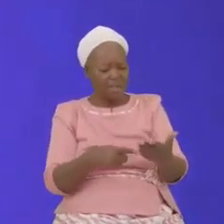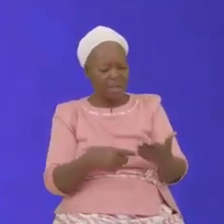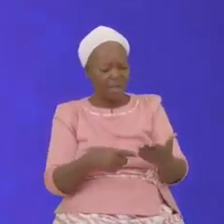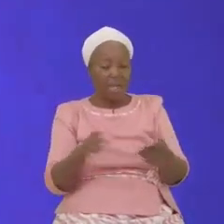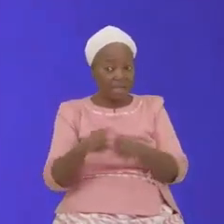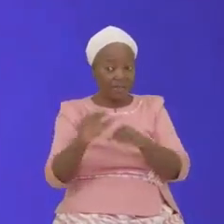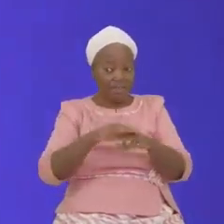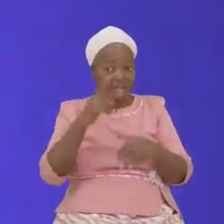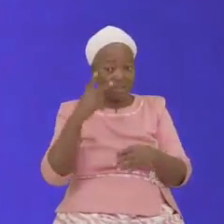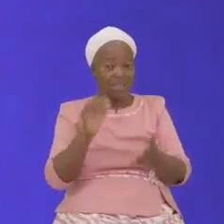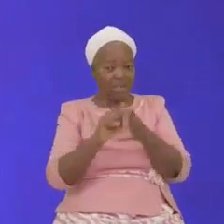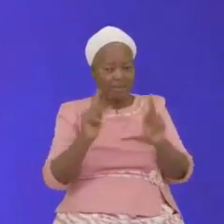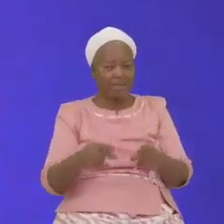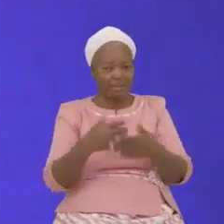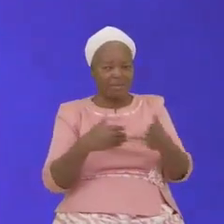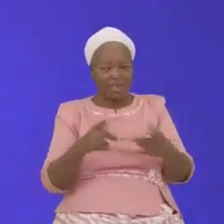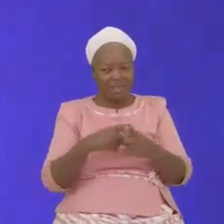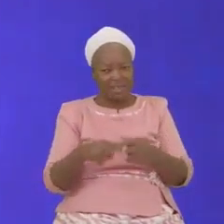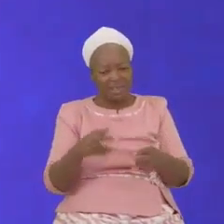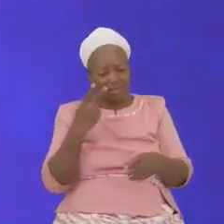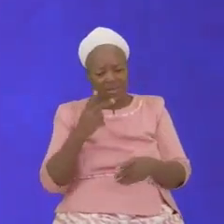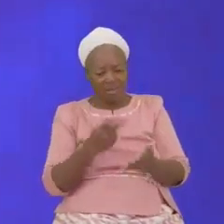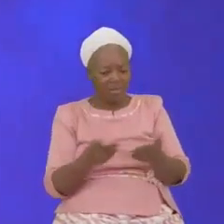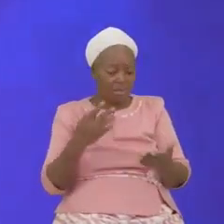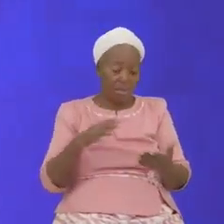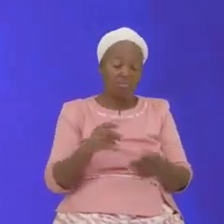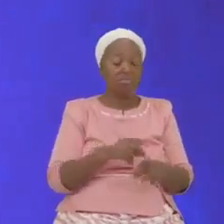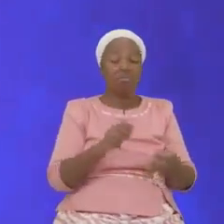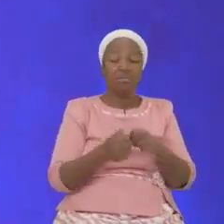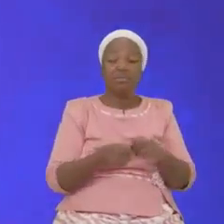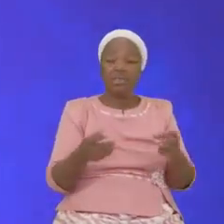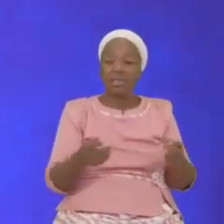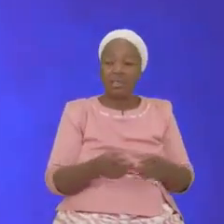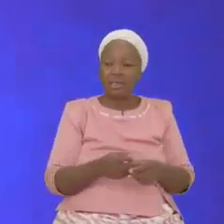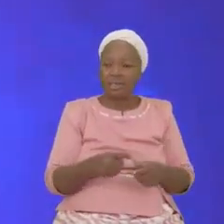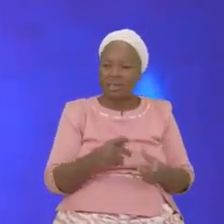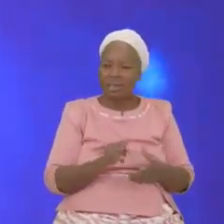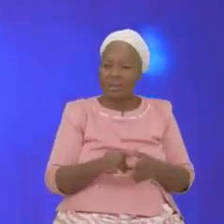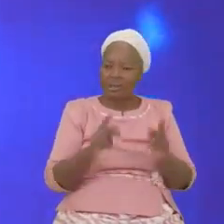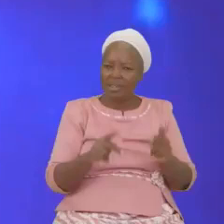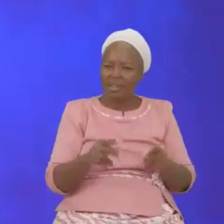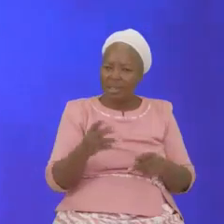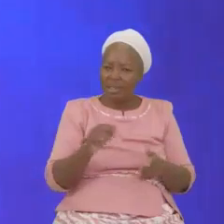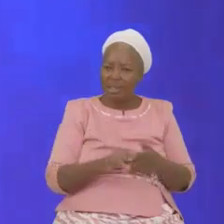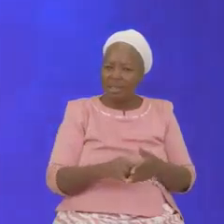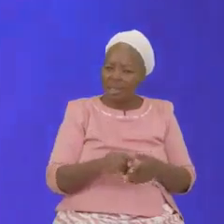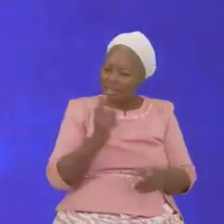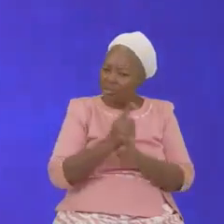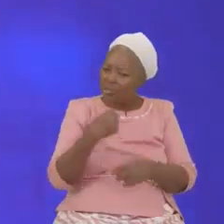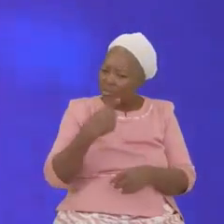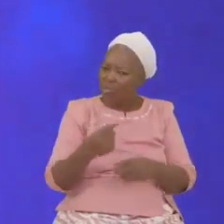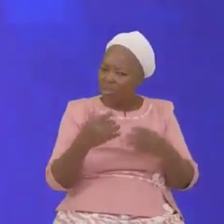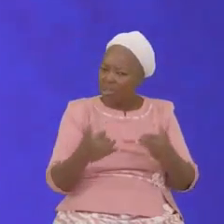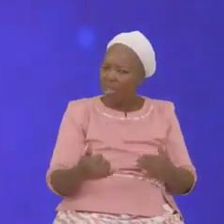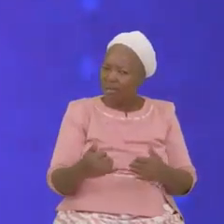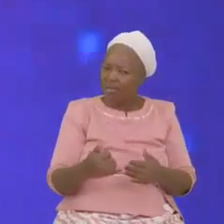seen that person before, and I, you know, need my seat number. And the person said, but I told you just now. He